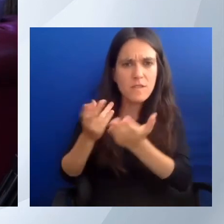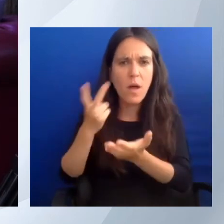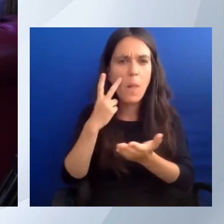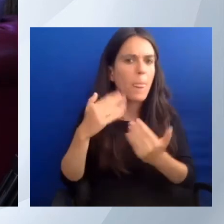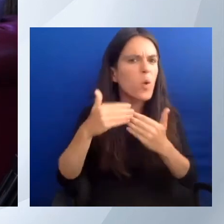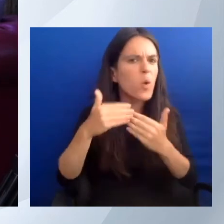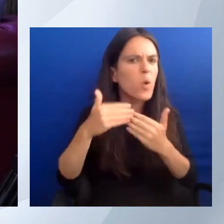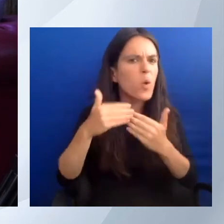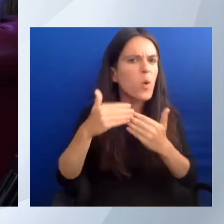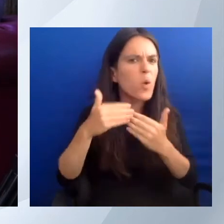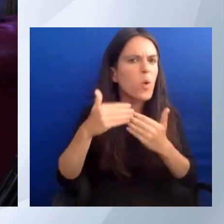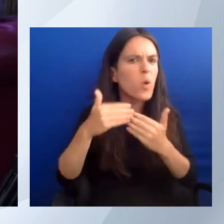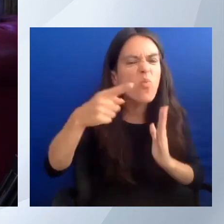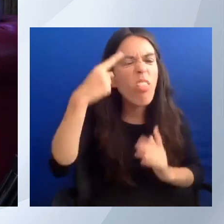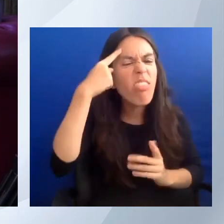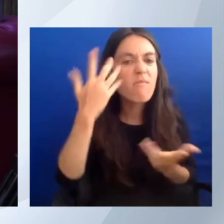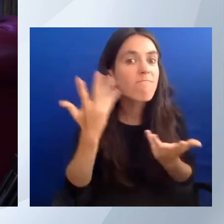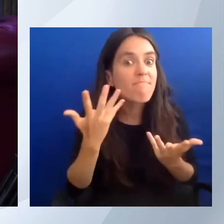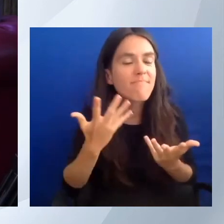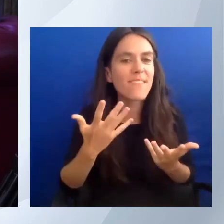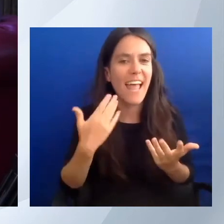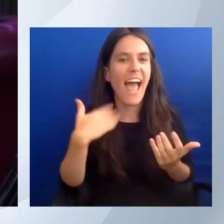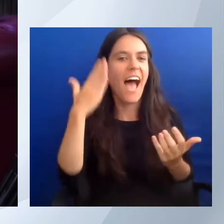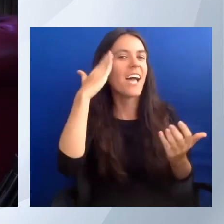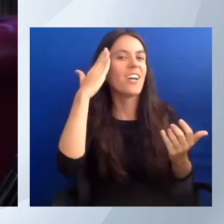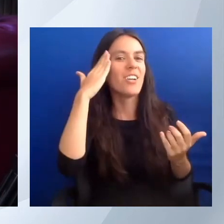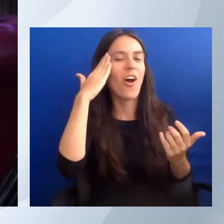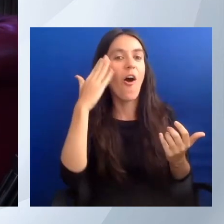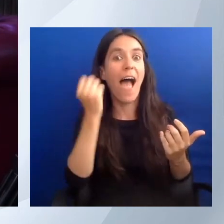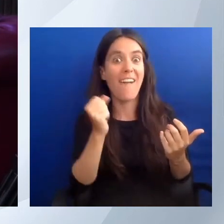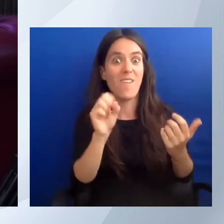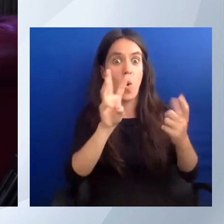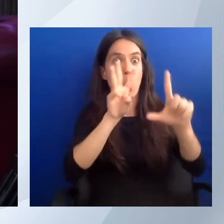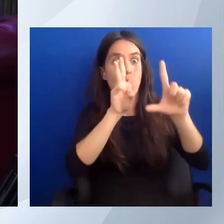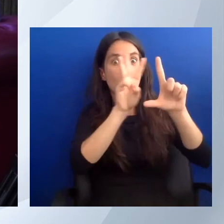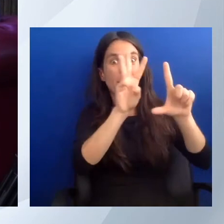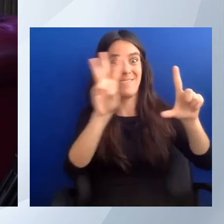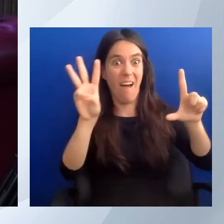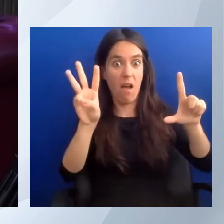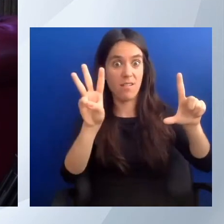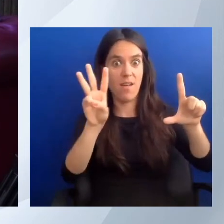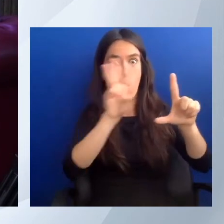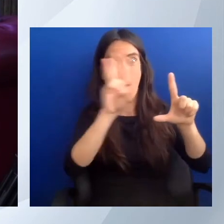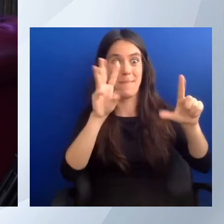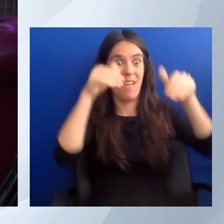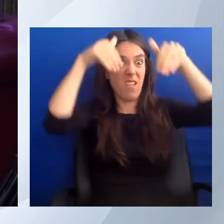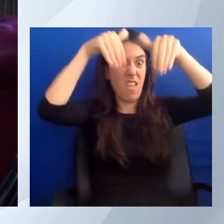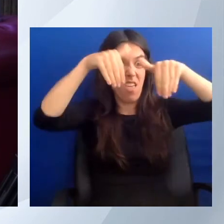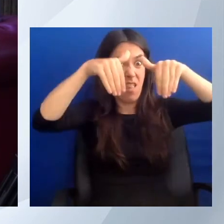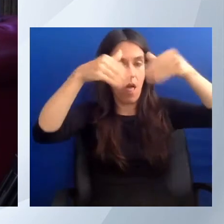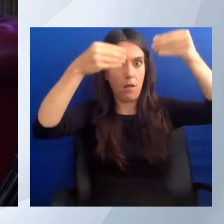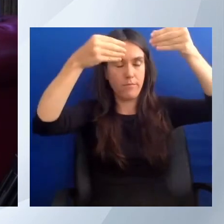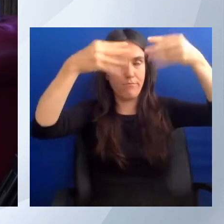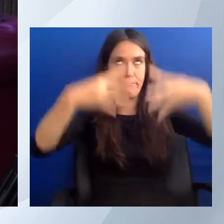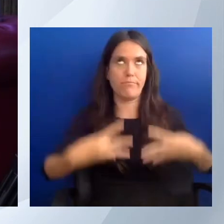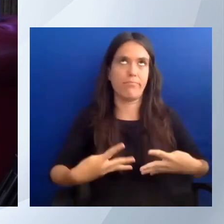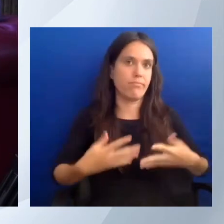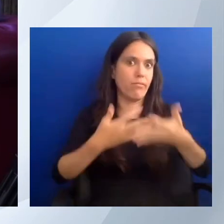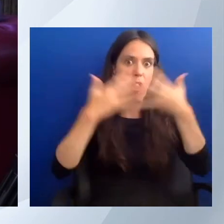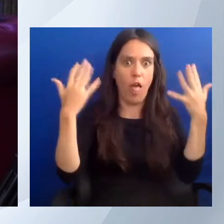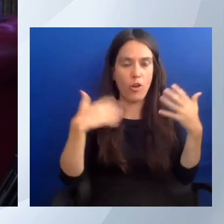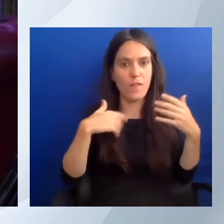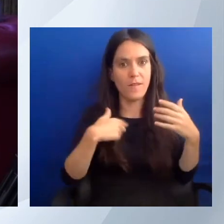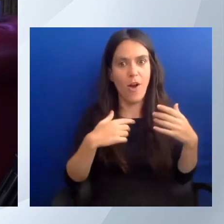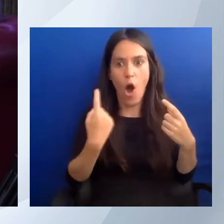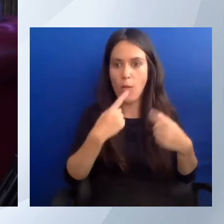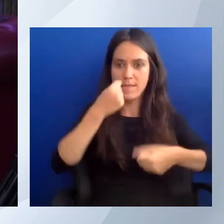thinking of? Because I know, like, having a website and having functionality that always invites you to like push things further. So